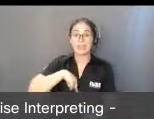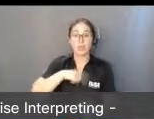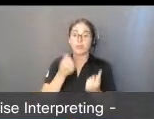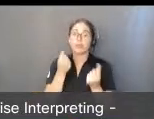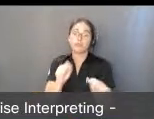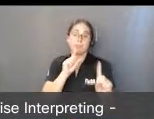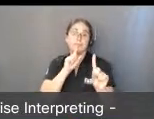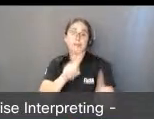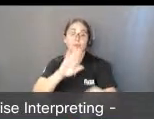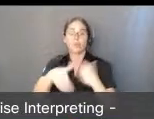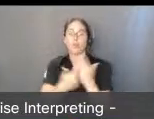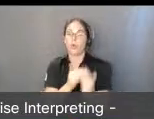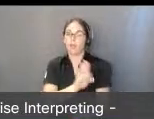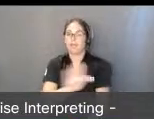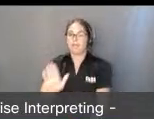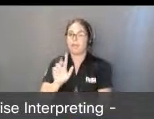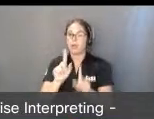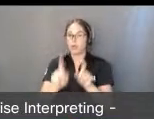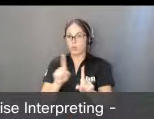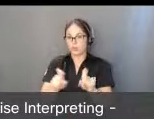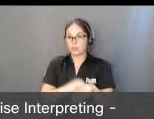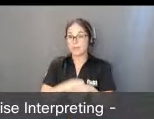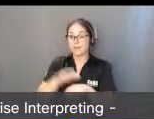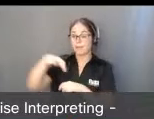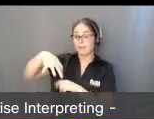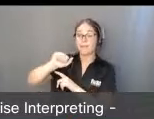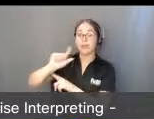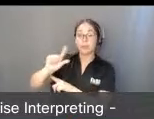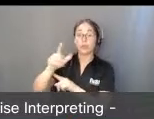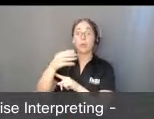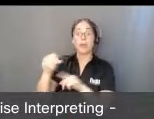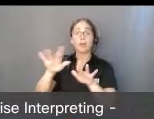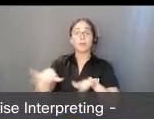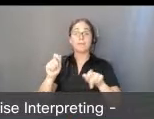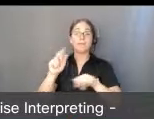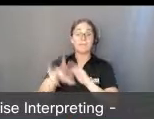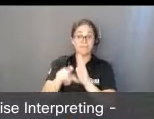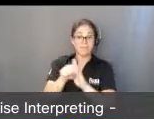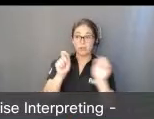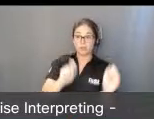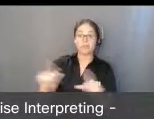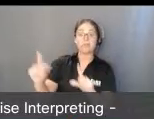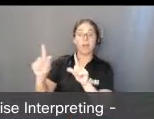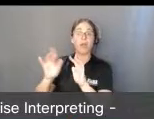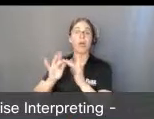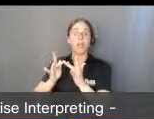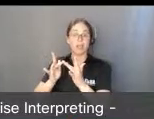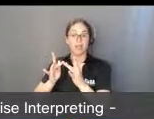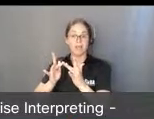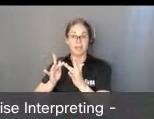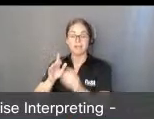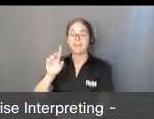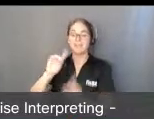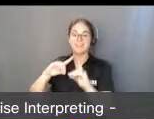answers. The FAQ page, as well as a recording of the presentation, have since been placed on the district intranet